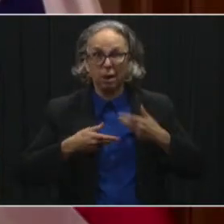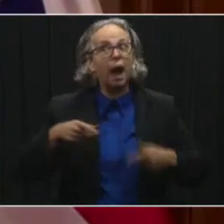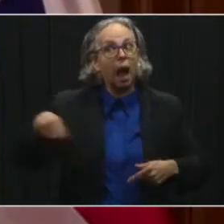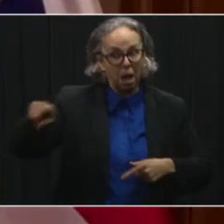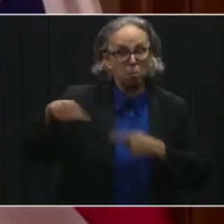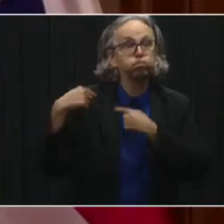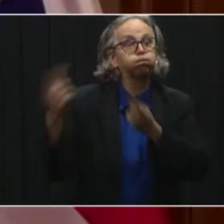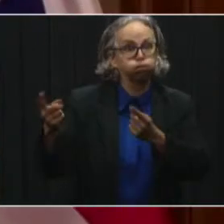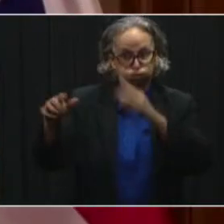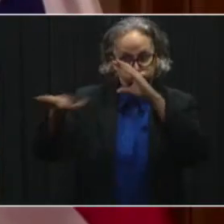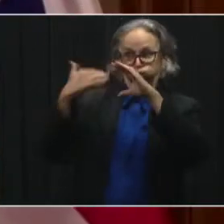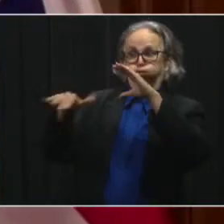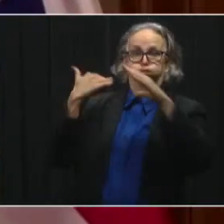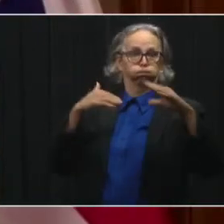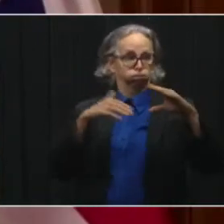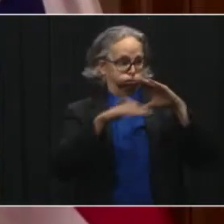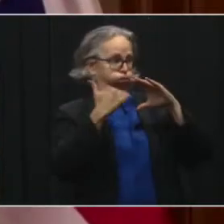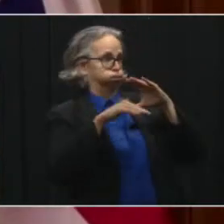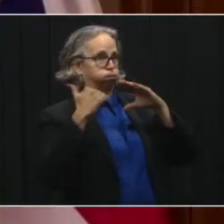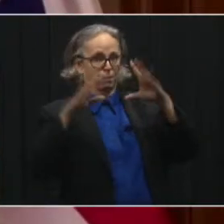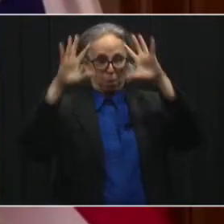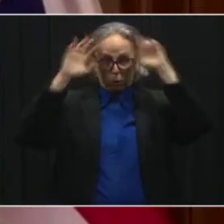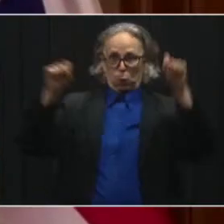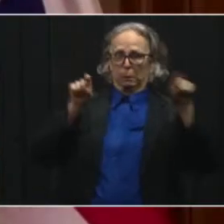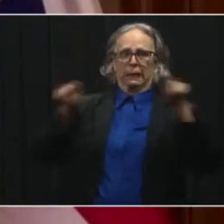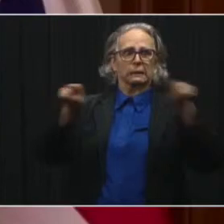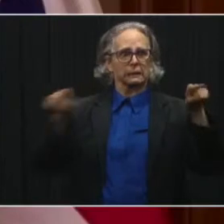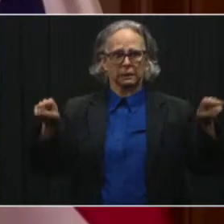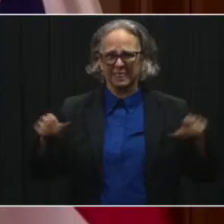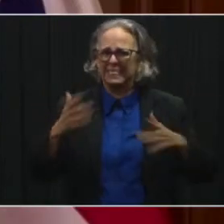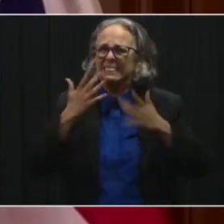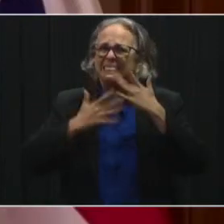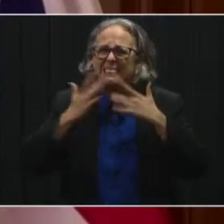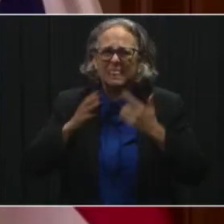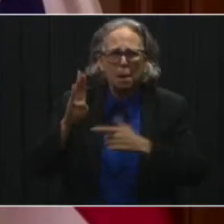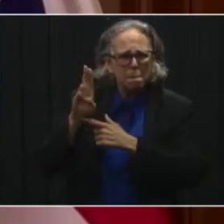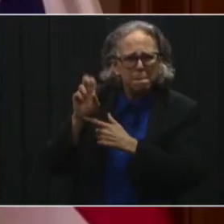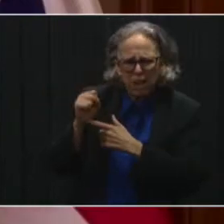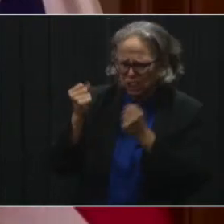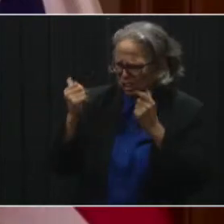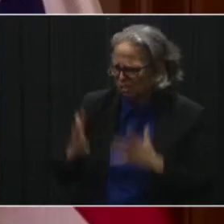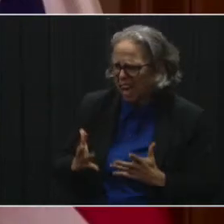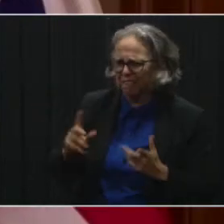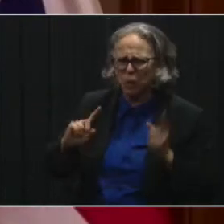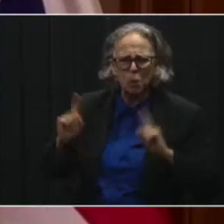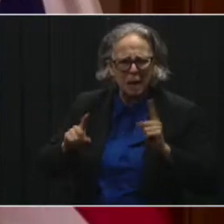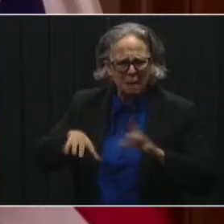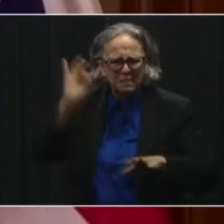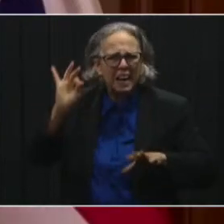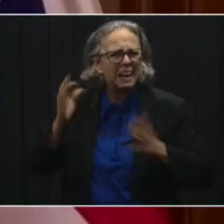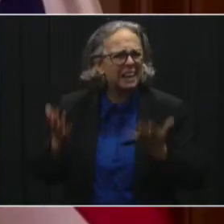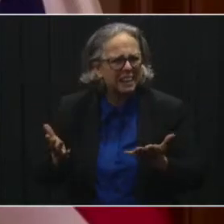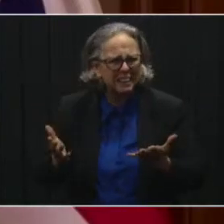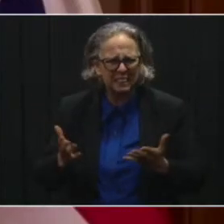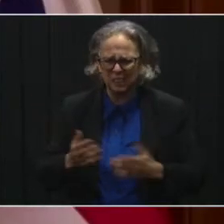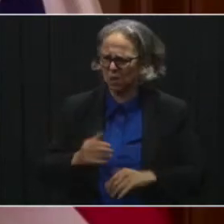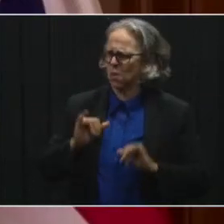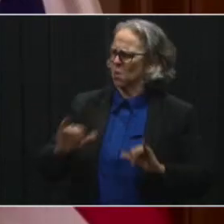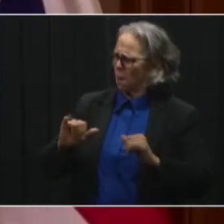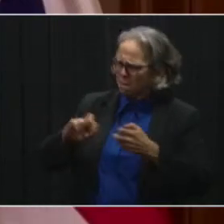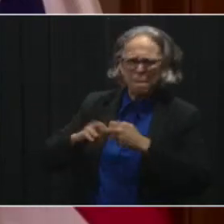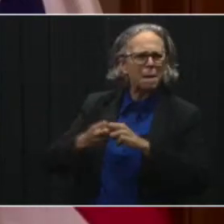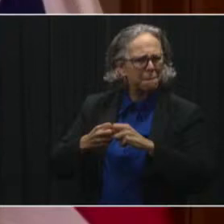emails from them talking about the school bus driver shortage. And I'm hearing from parents about what